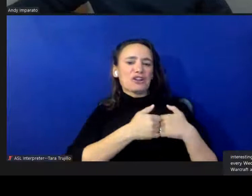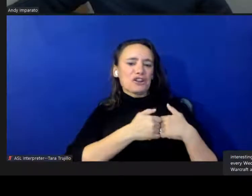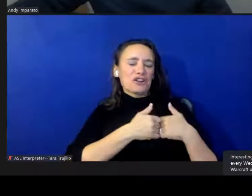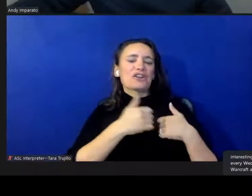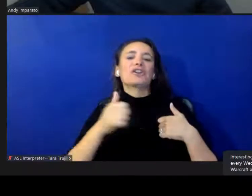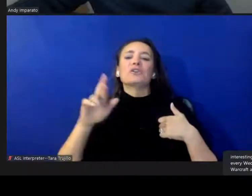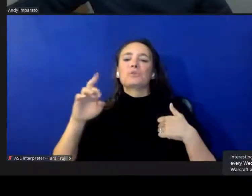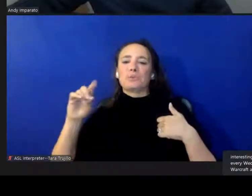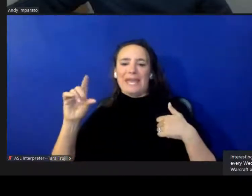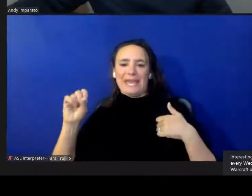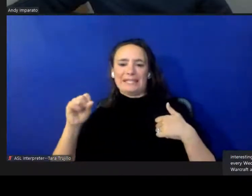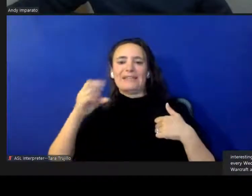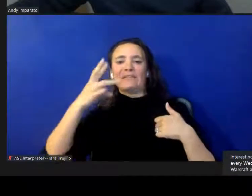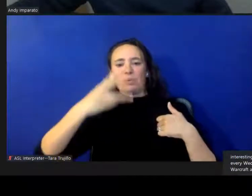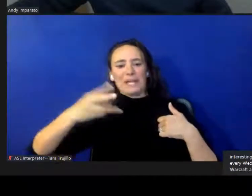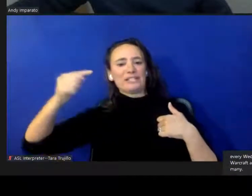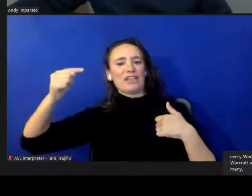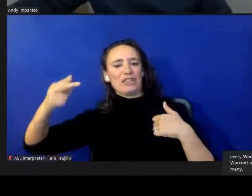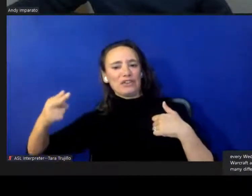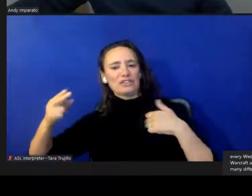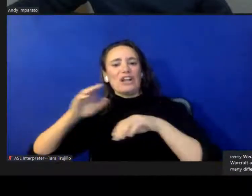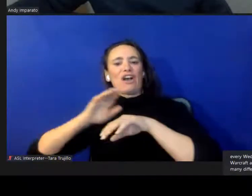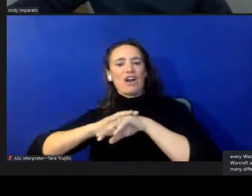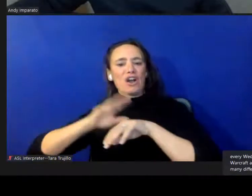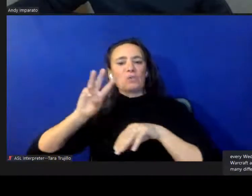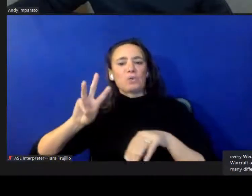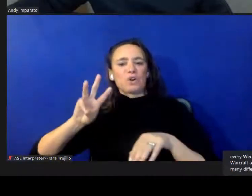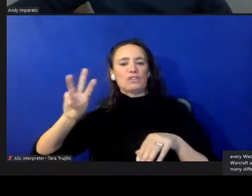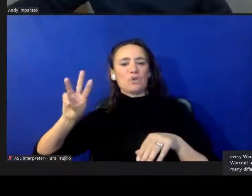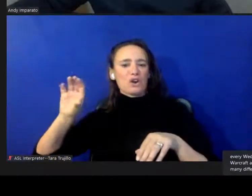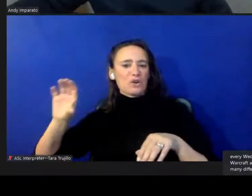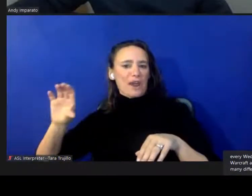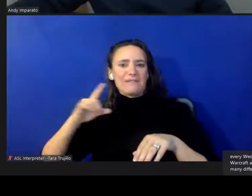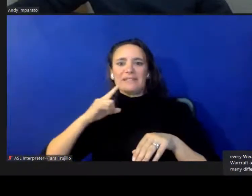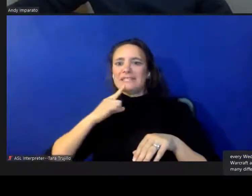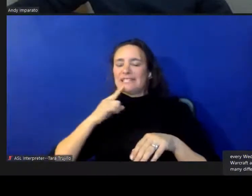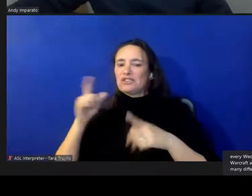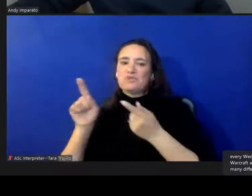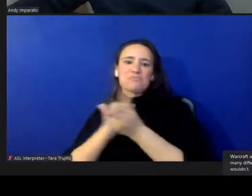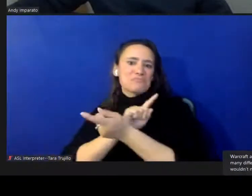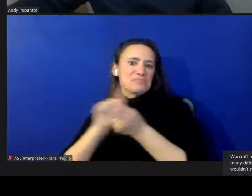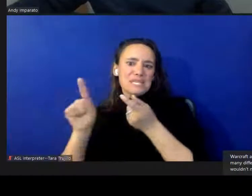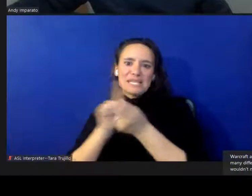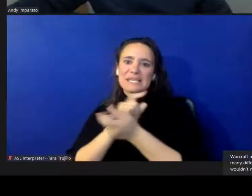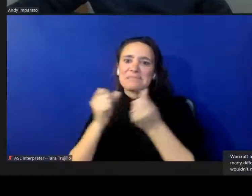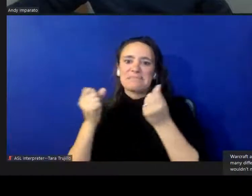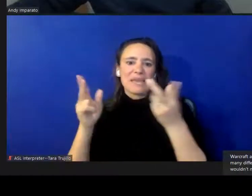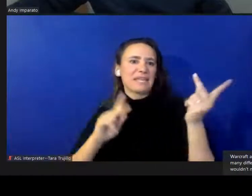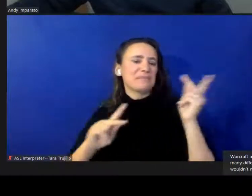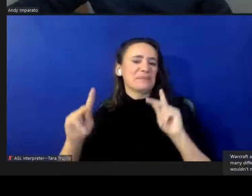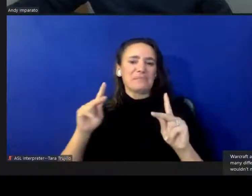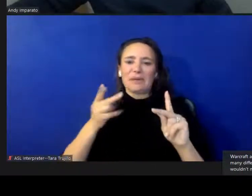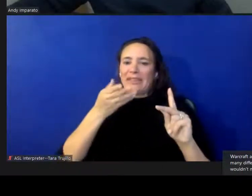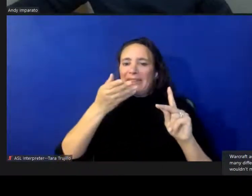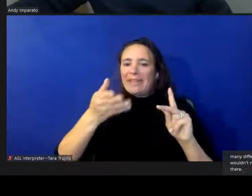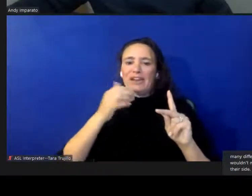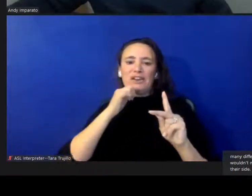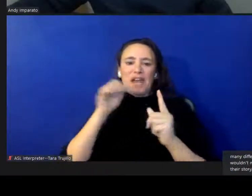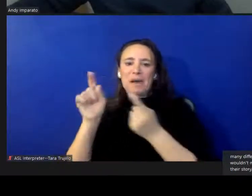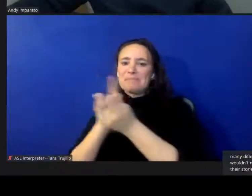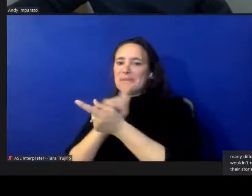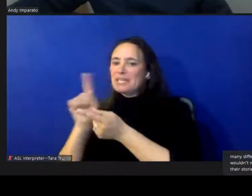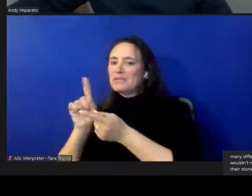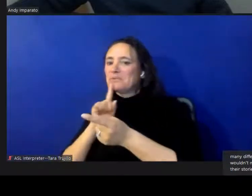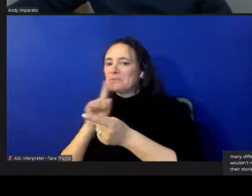how you meet so many different people on there that you wouldn't meet in real life, and you kind of hear their stories